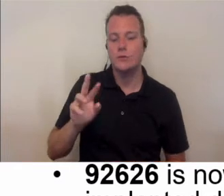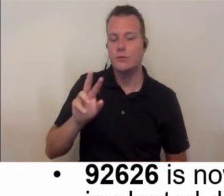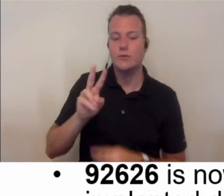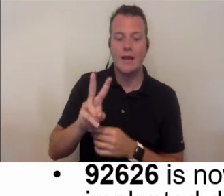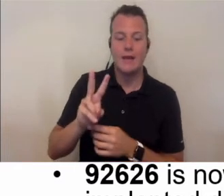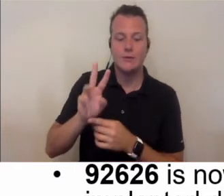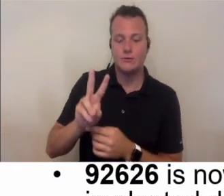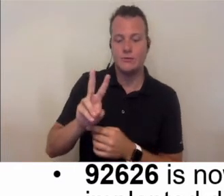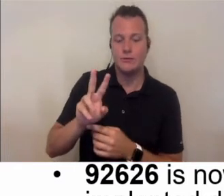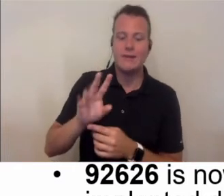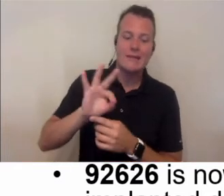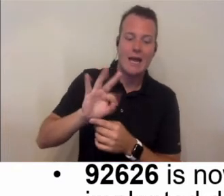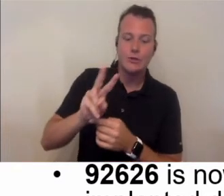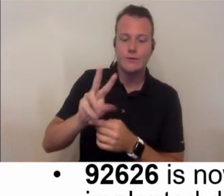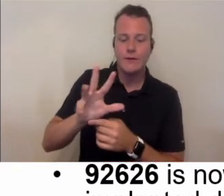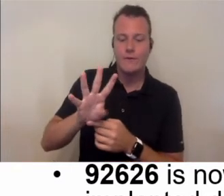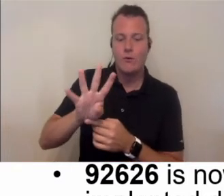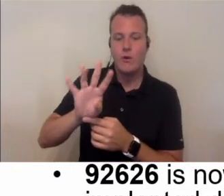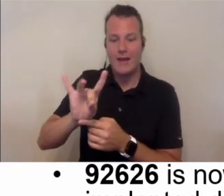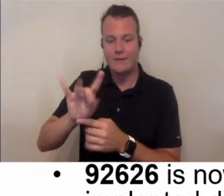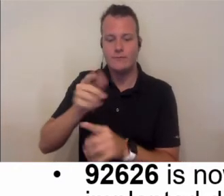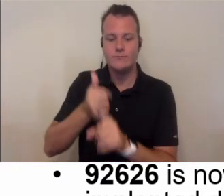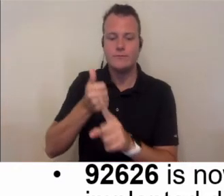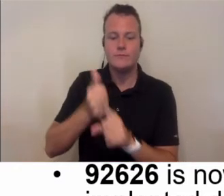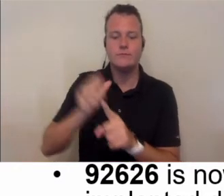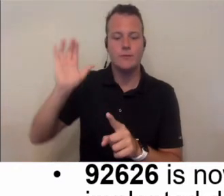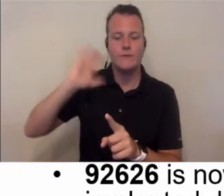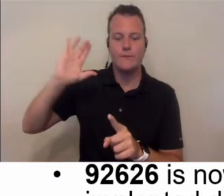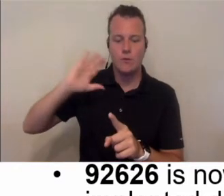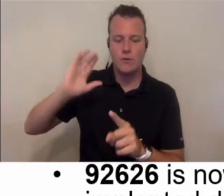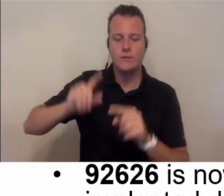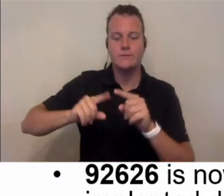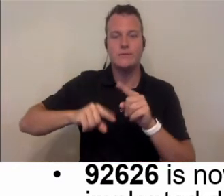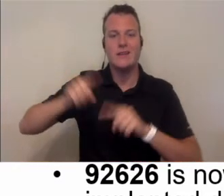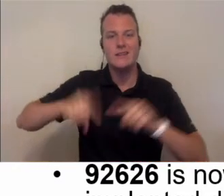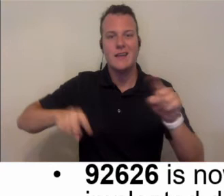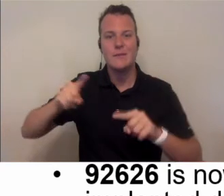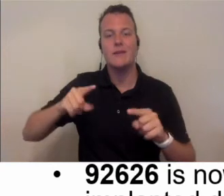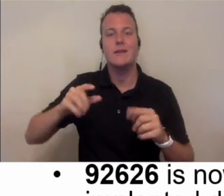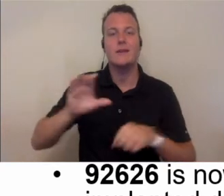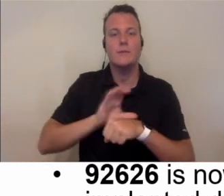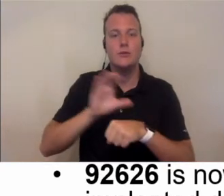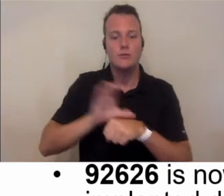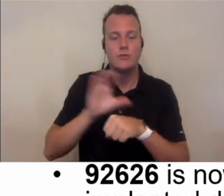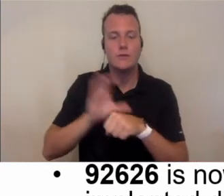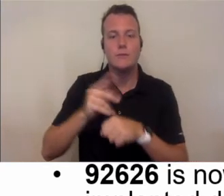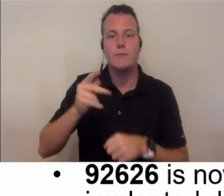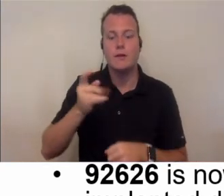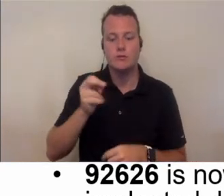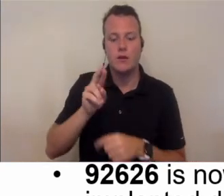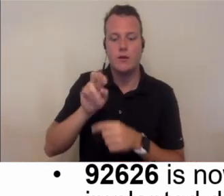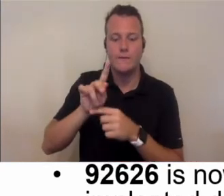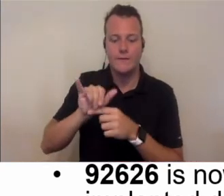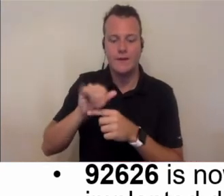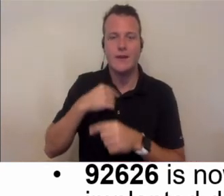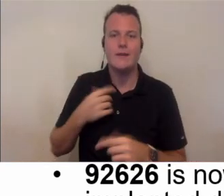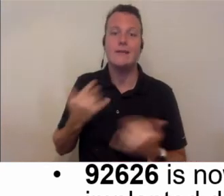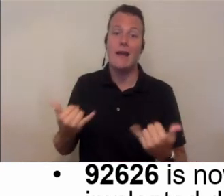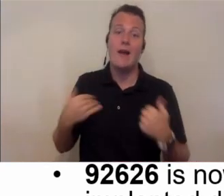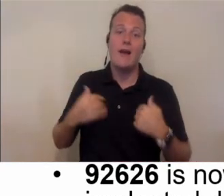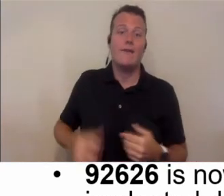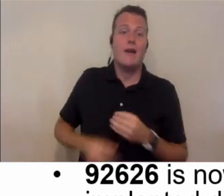92548 used to be computerized dynamic posturography, and now it's got 6 conditions, and it tells you right there, I won't read those to